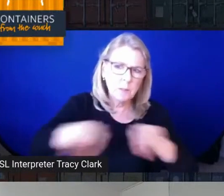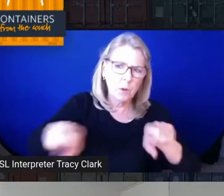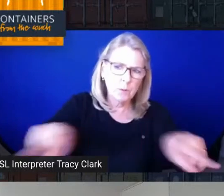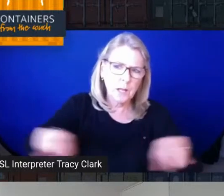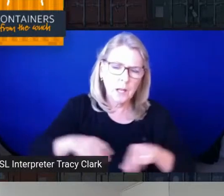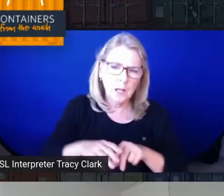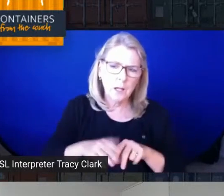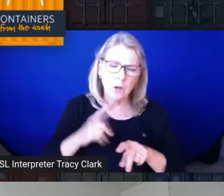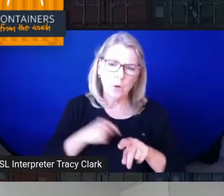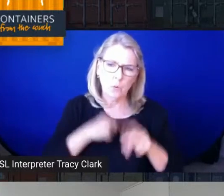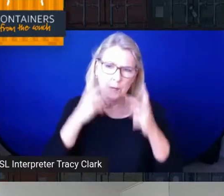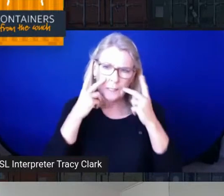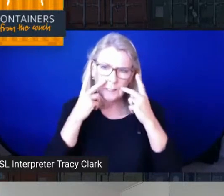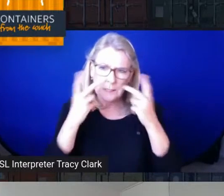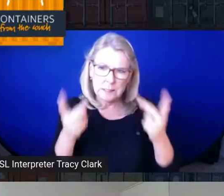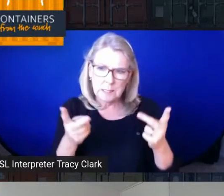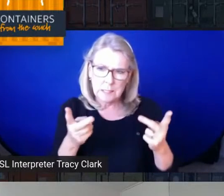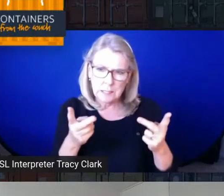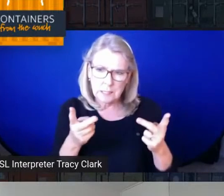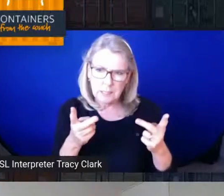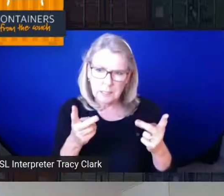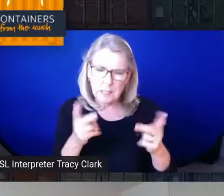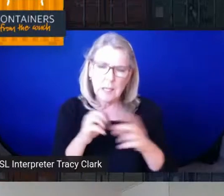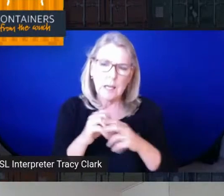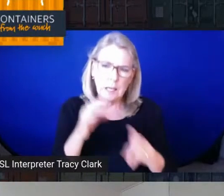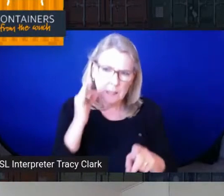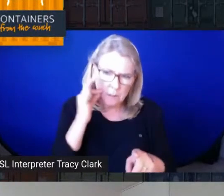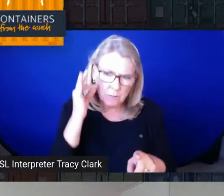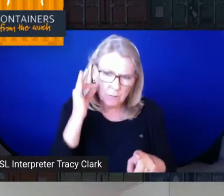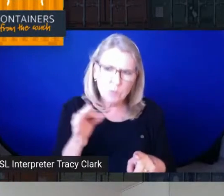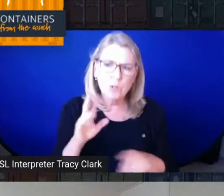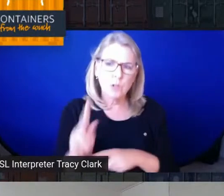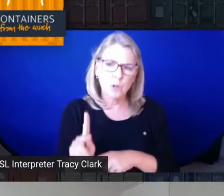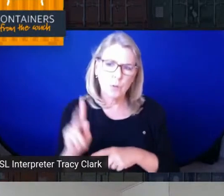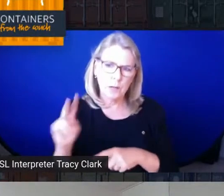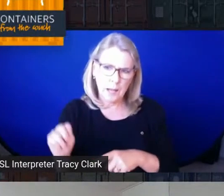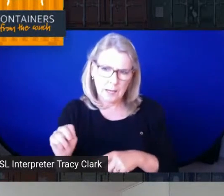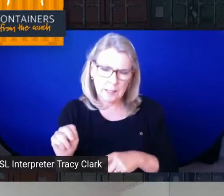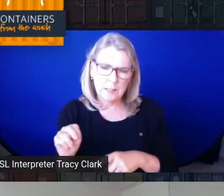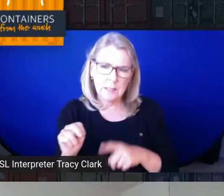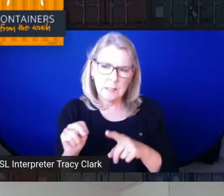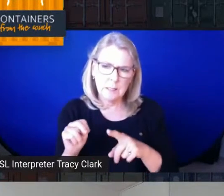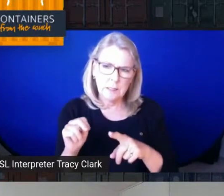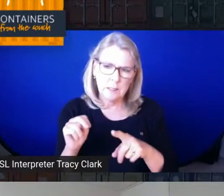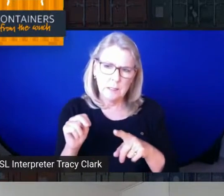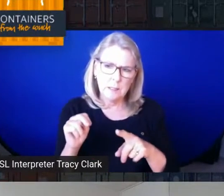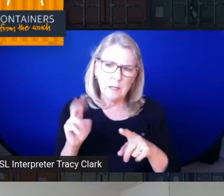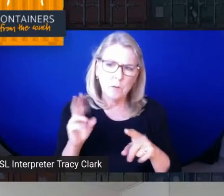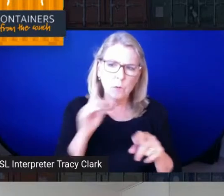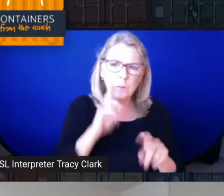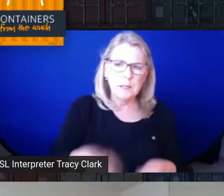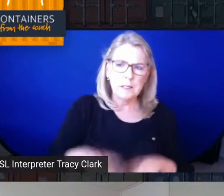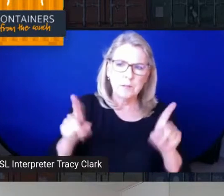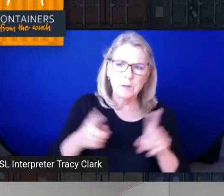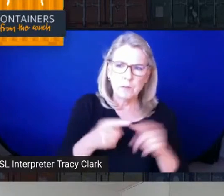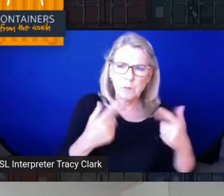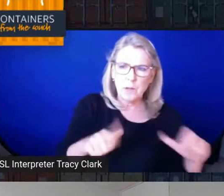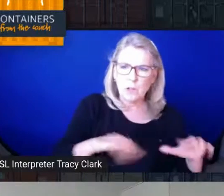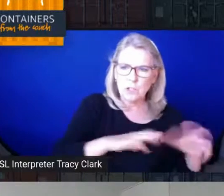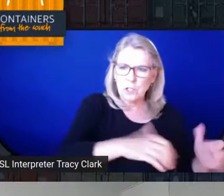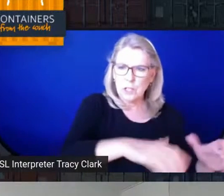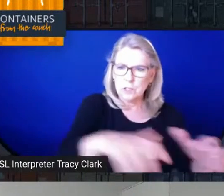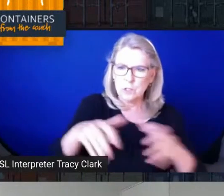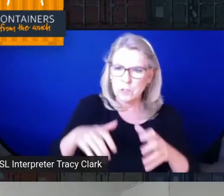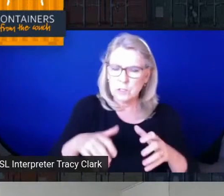see Kubernetes in the future at different scales, from large clusters hosted in hyperscaler, and still we